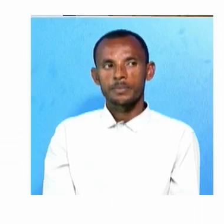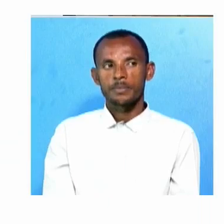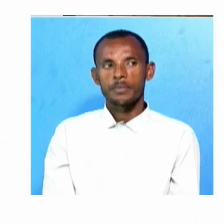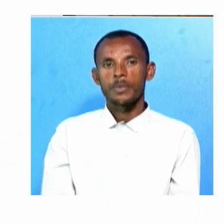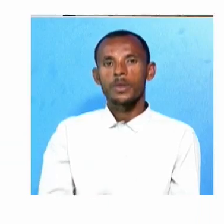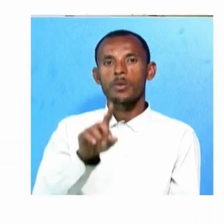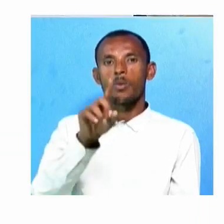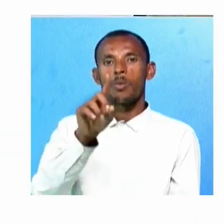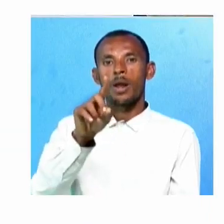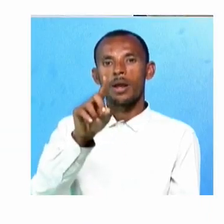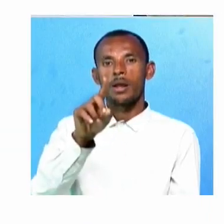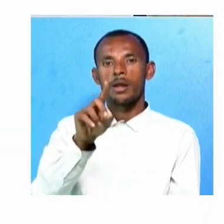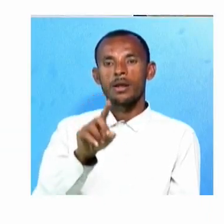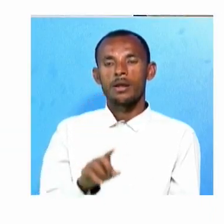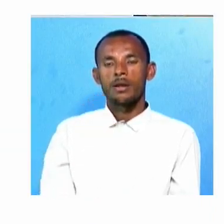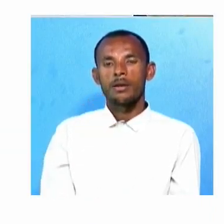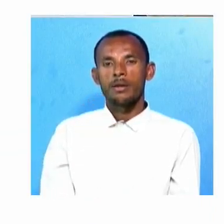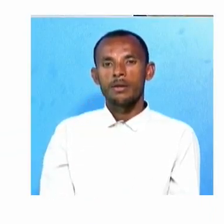1.